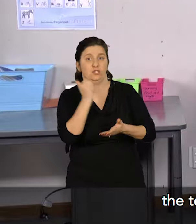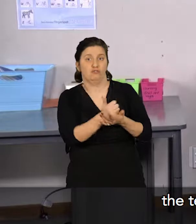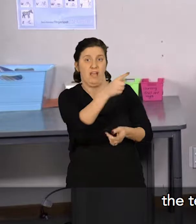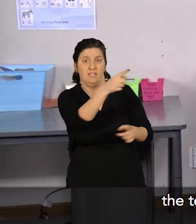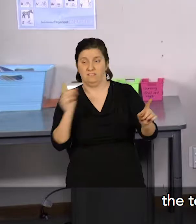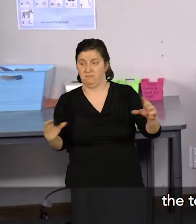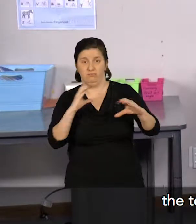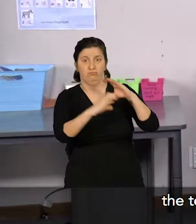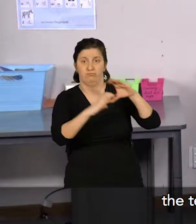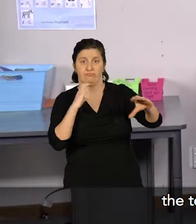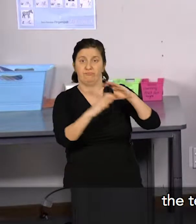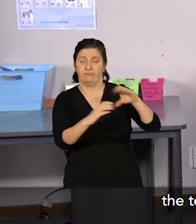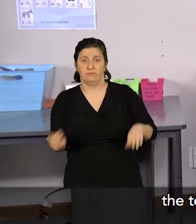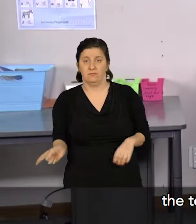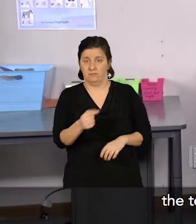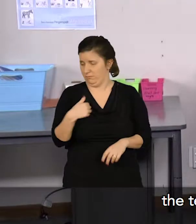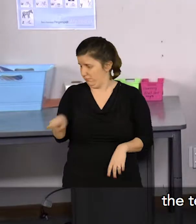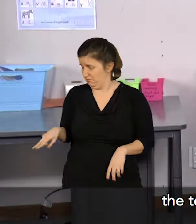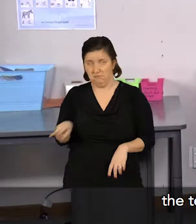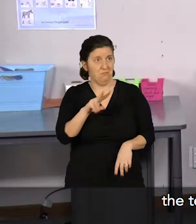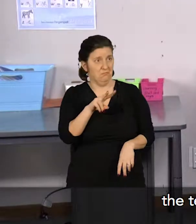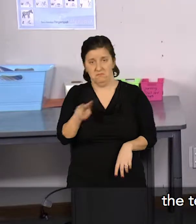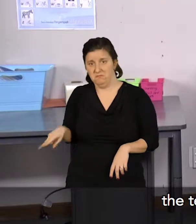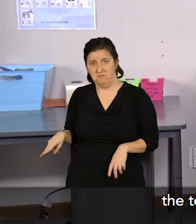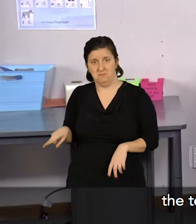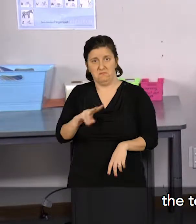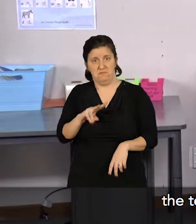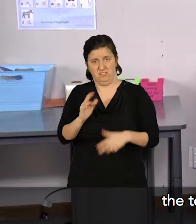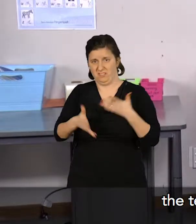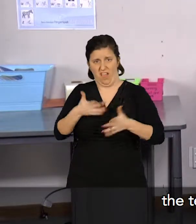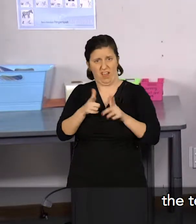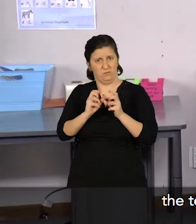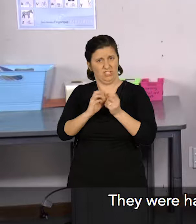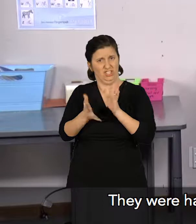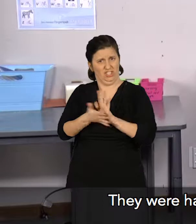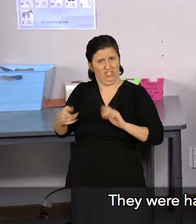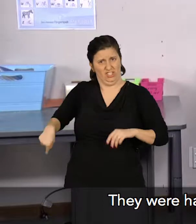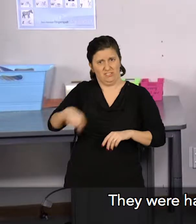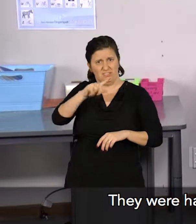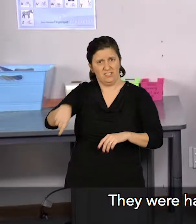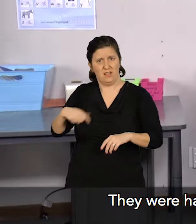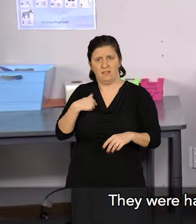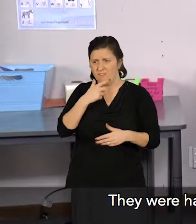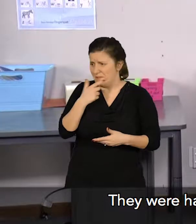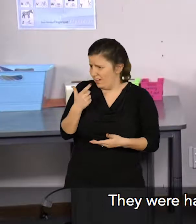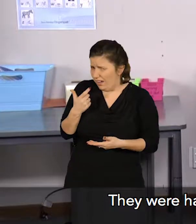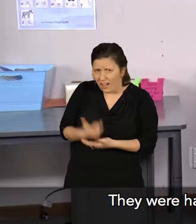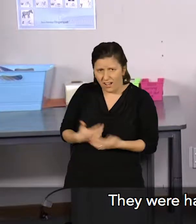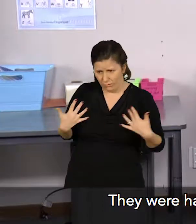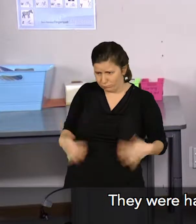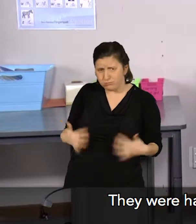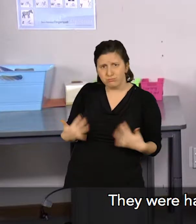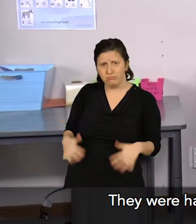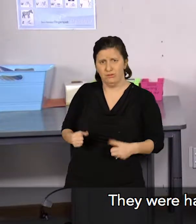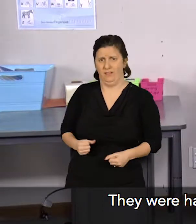Vinny, the teacher aide in her classroom at school, all in sign language. They were having a conversation, and